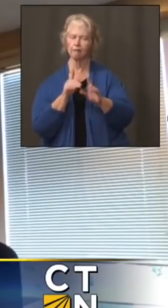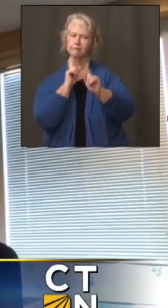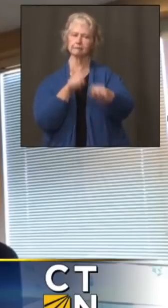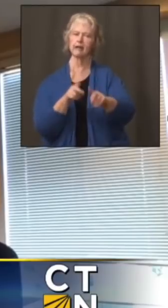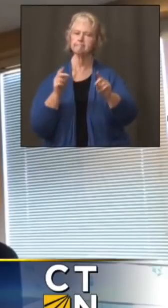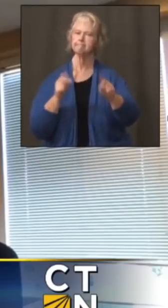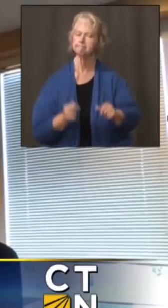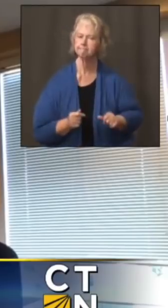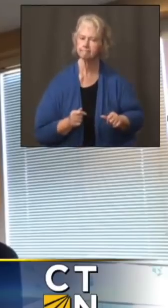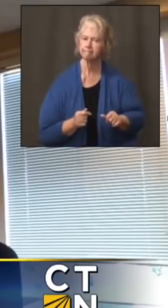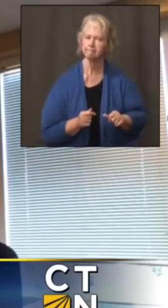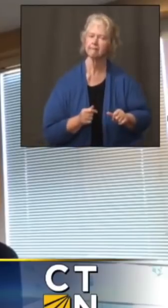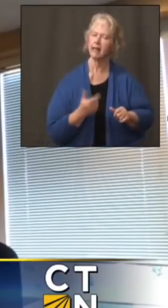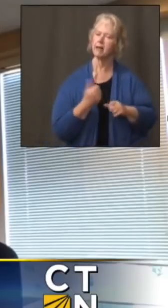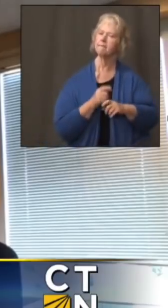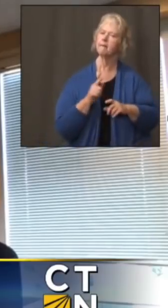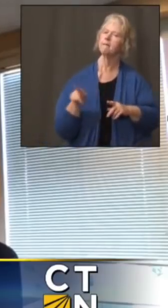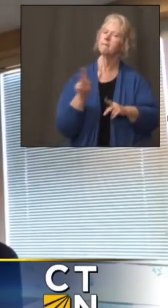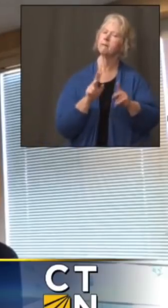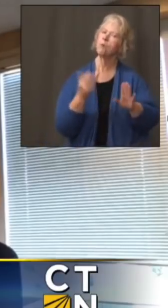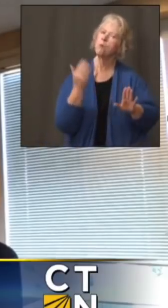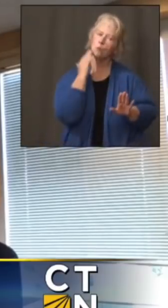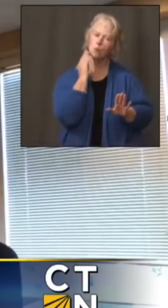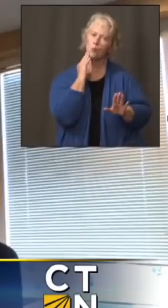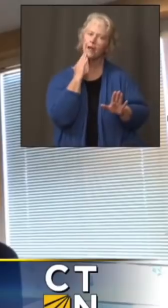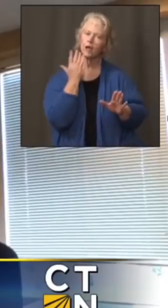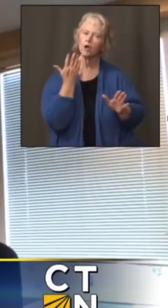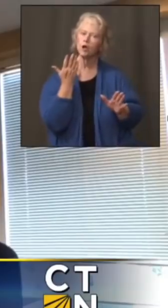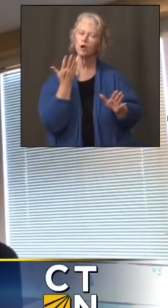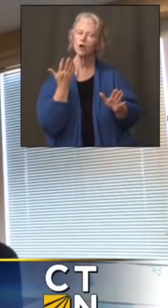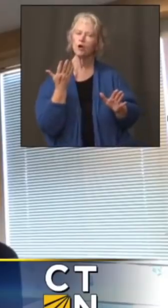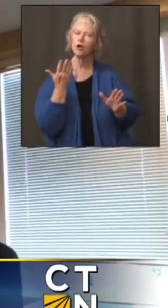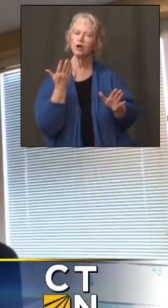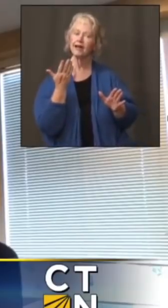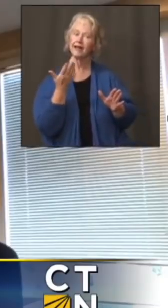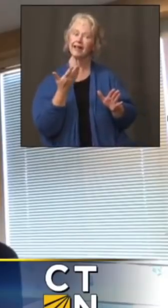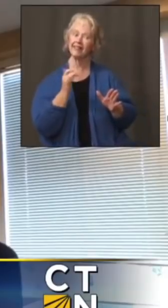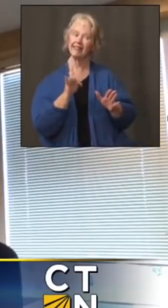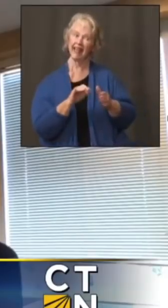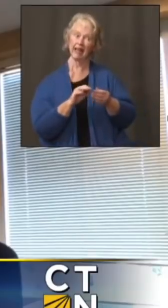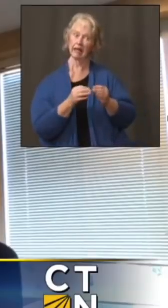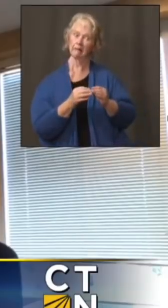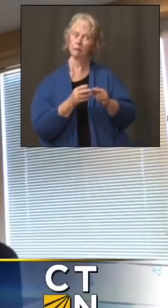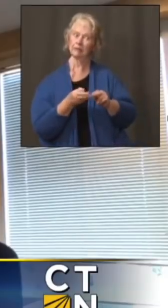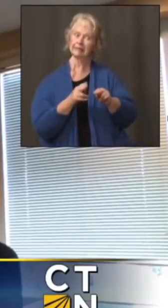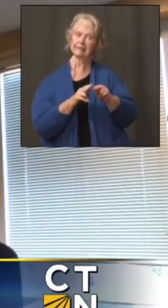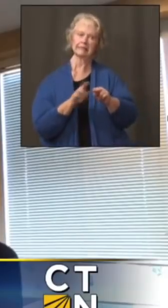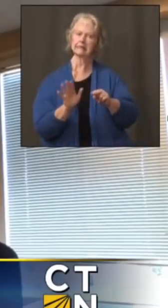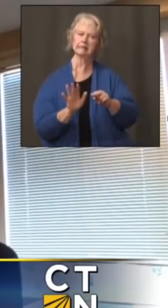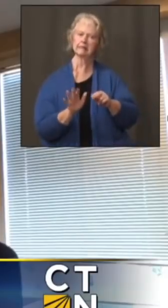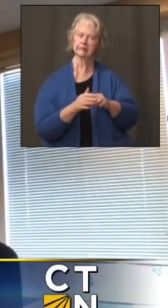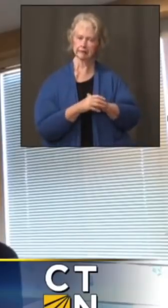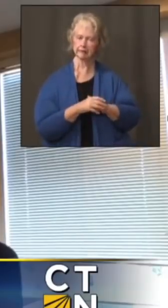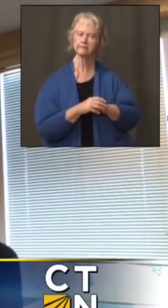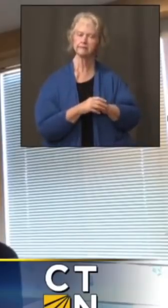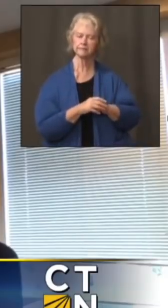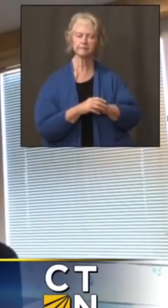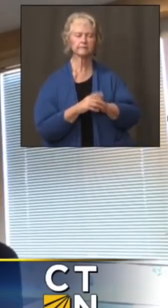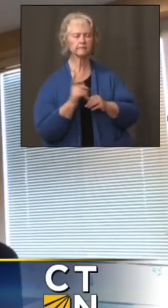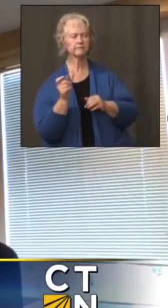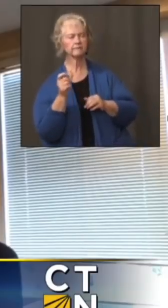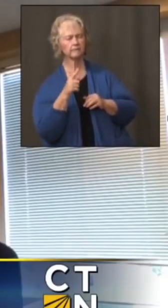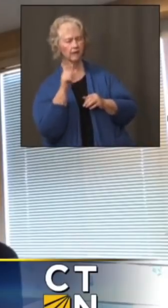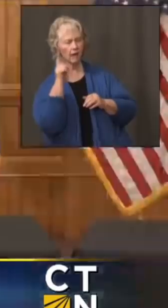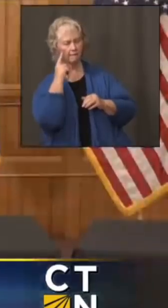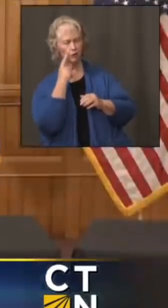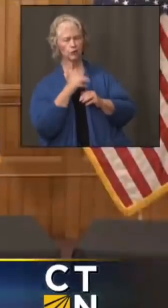for making the public aware that things are starting to go in the wrong direction. Mr. Governor, I have to